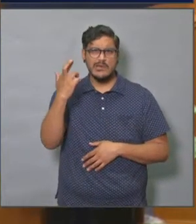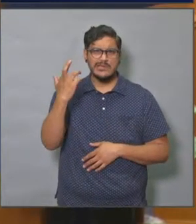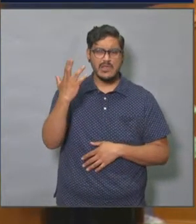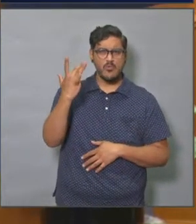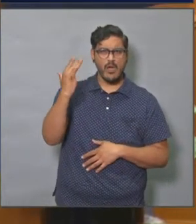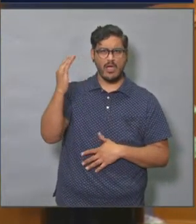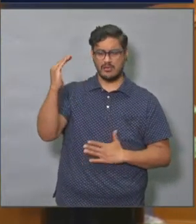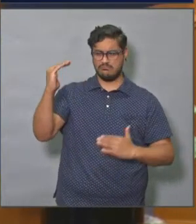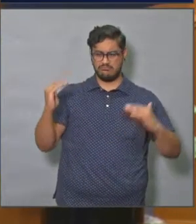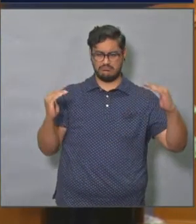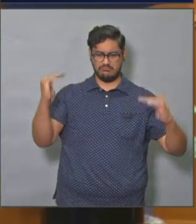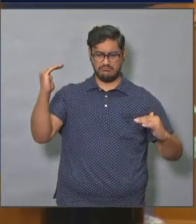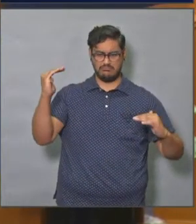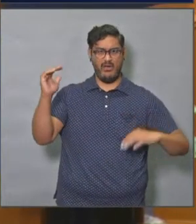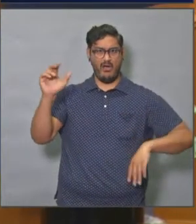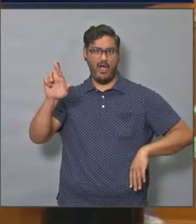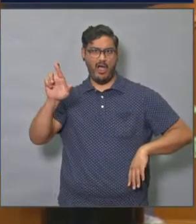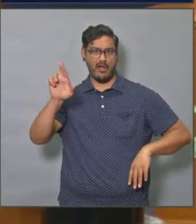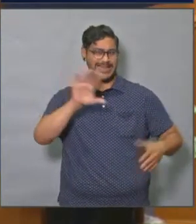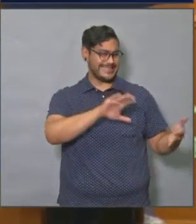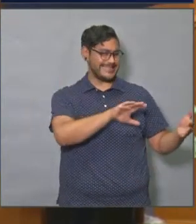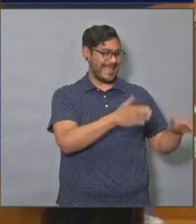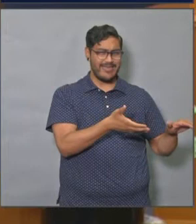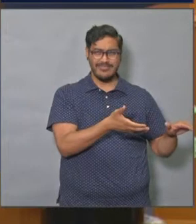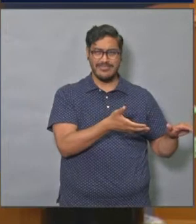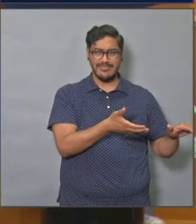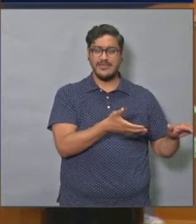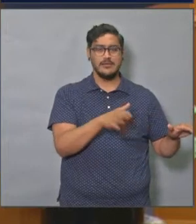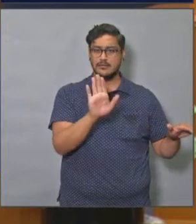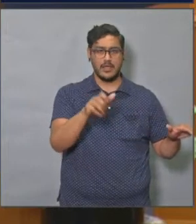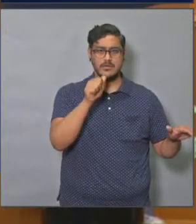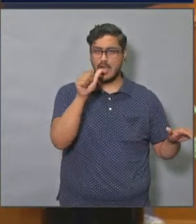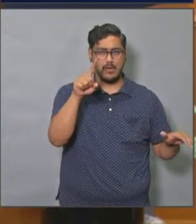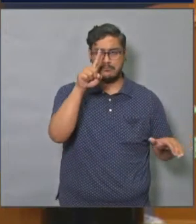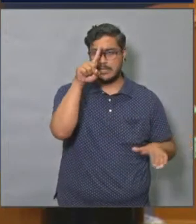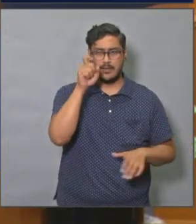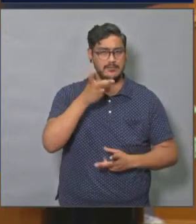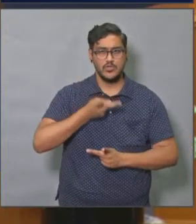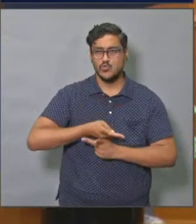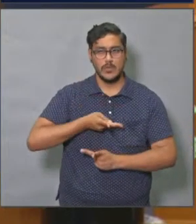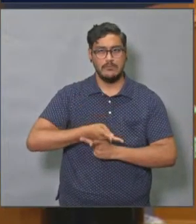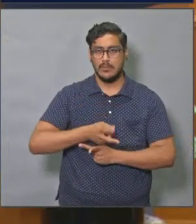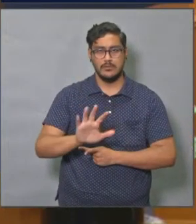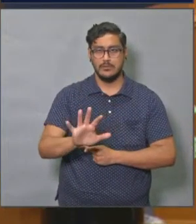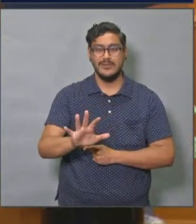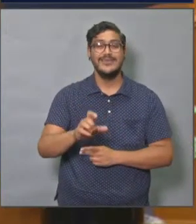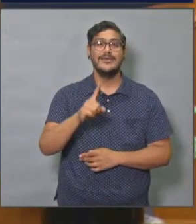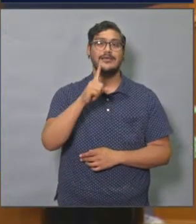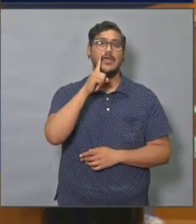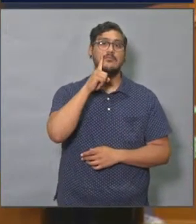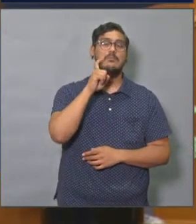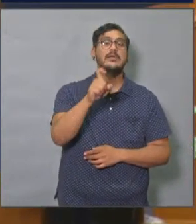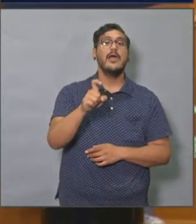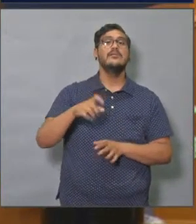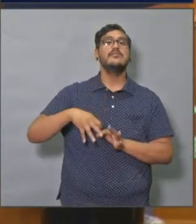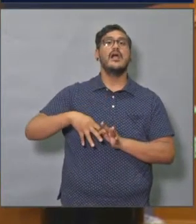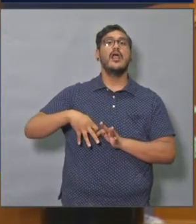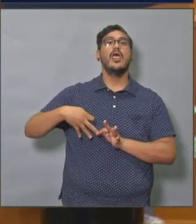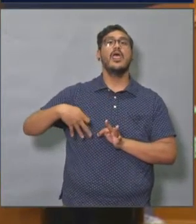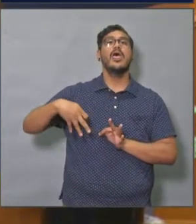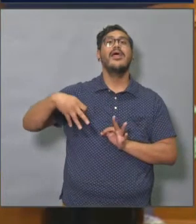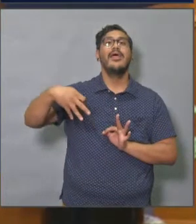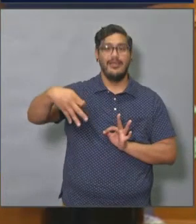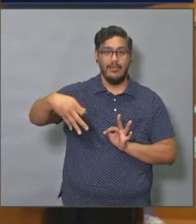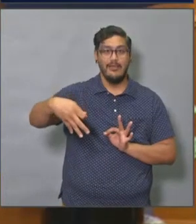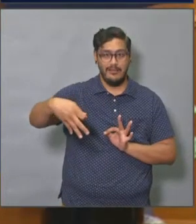between the R and the deaths is not because of the treatment effectiveness. Rather, it's because of the inherent lag